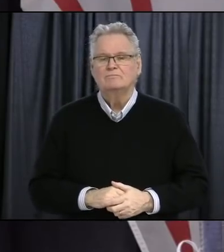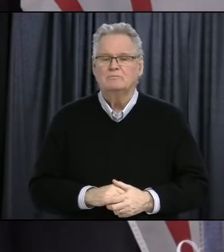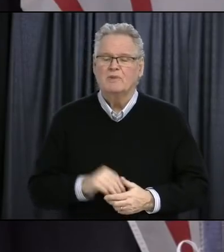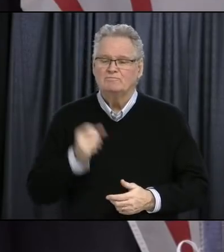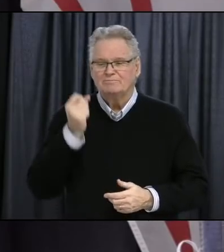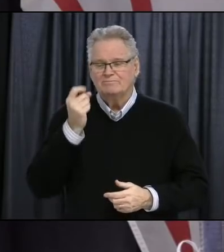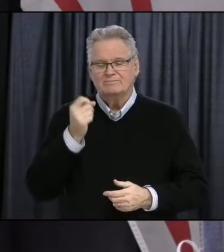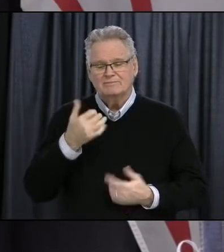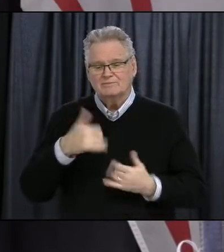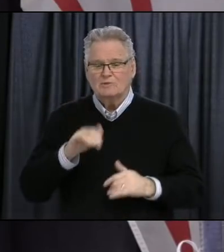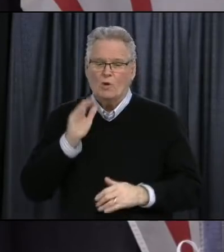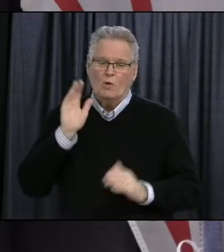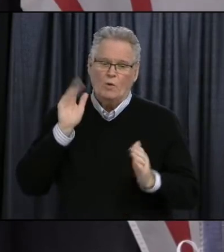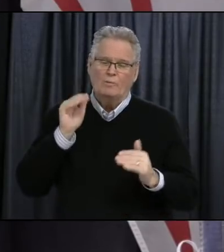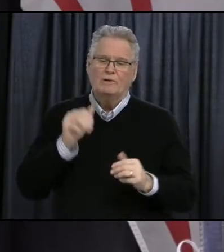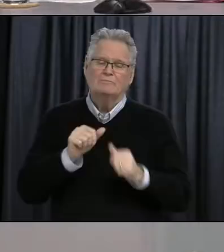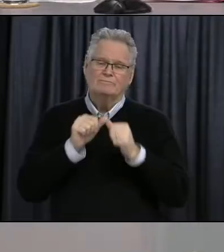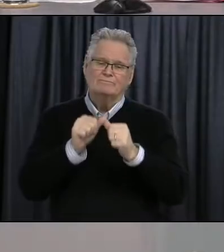home.